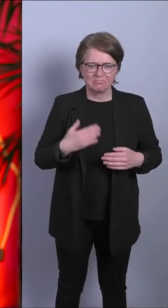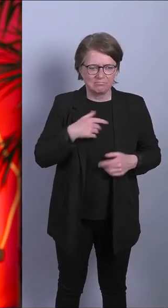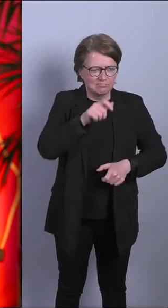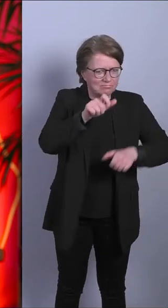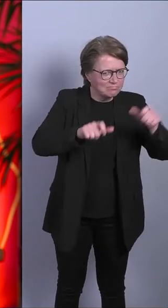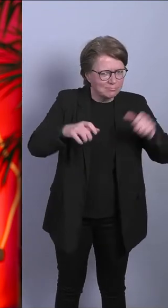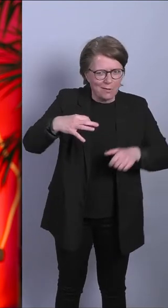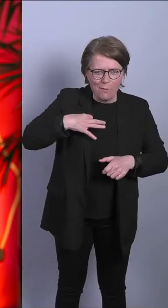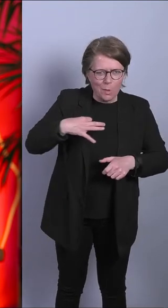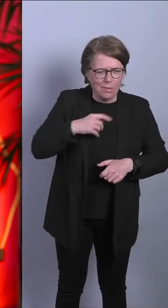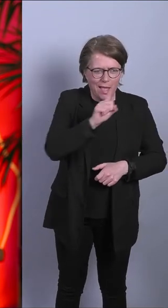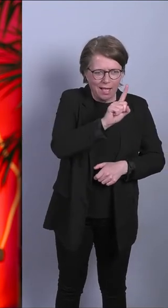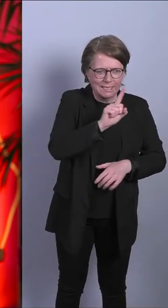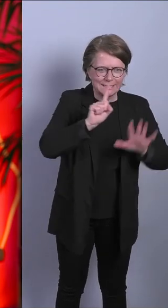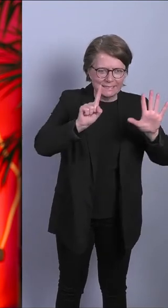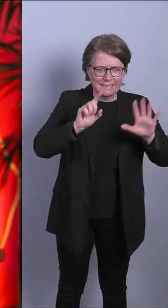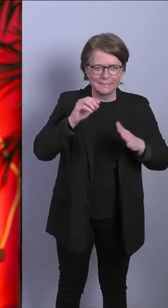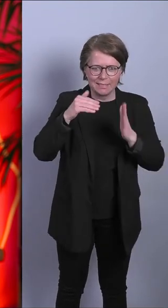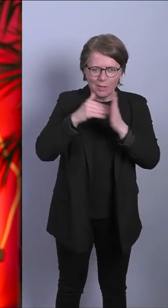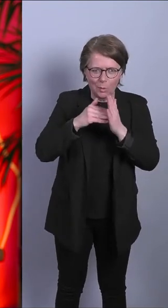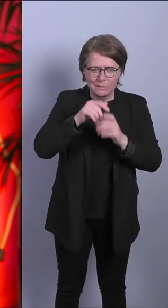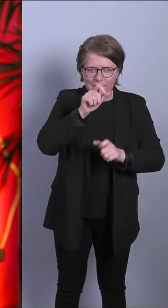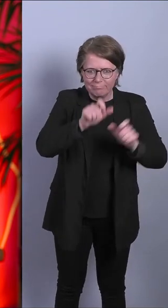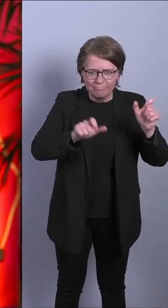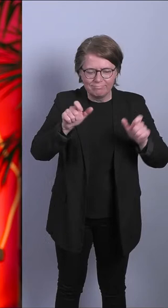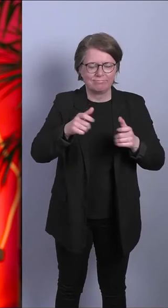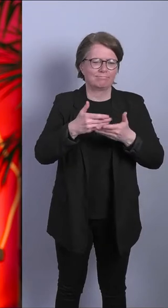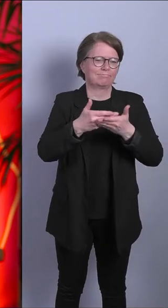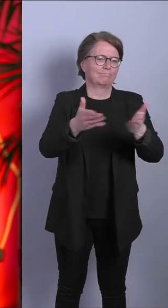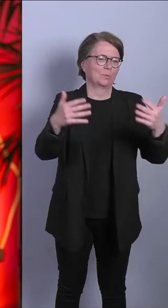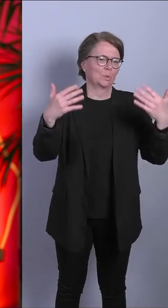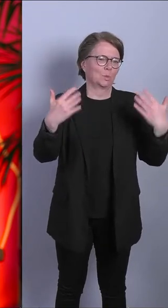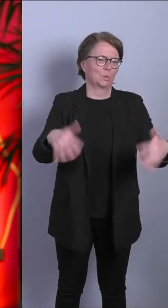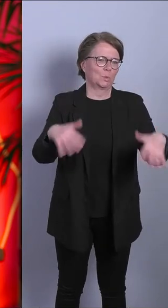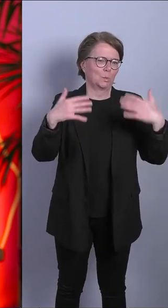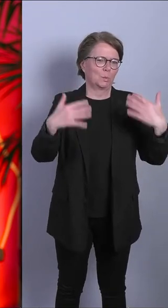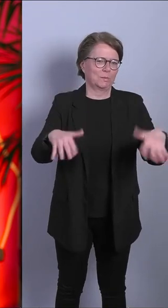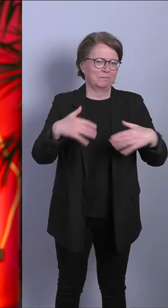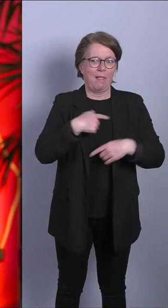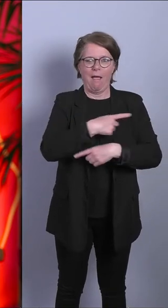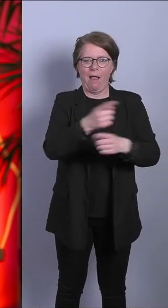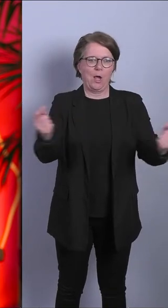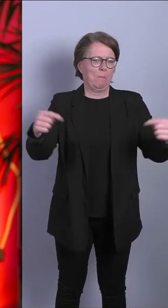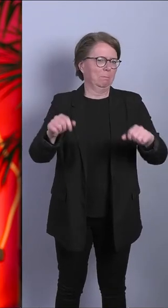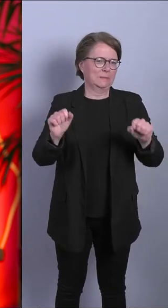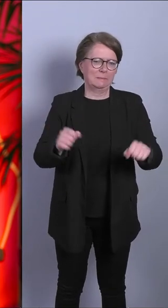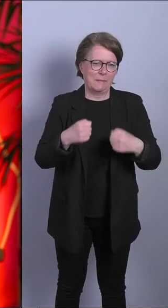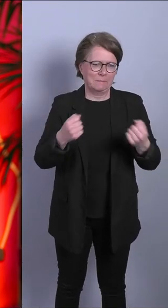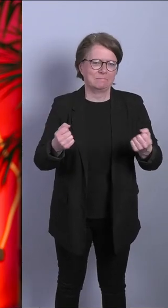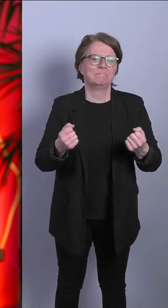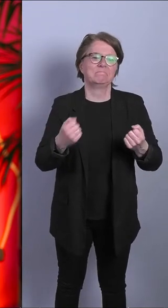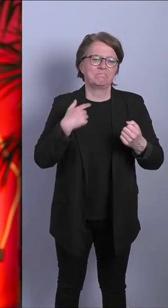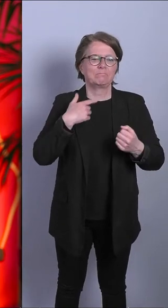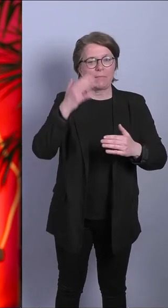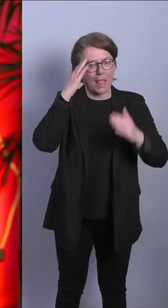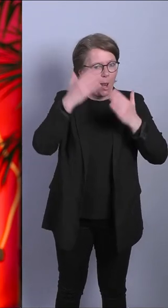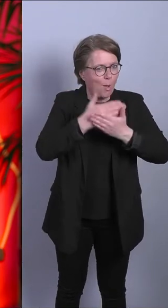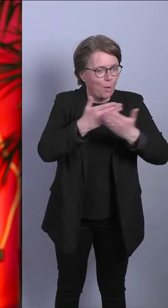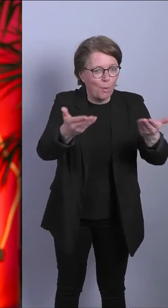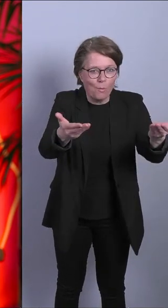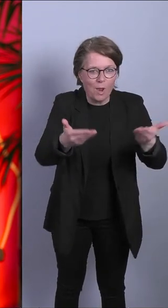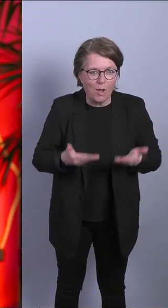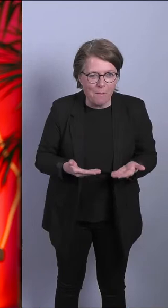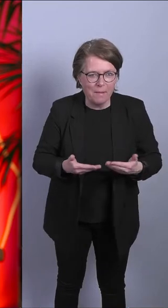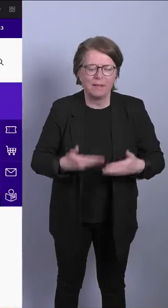have 16 selected volunteers and without you, we can't do. Some of you are present here today and